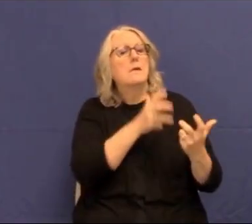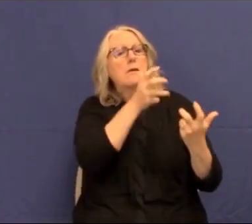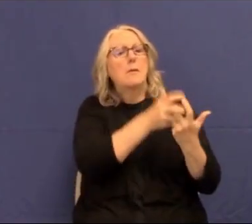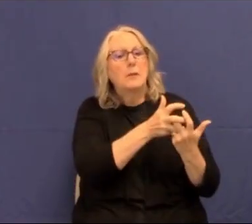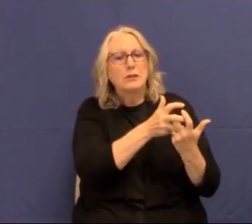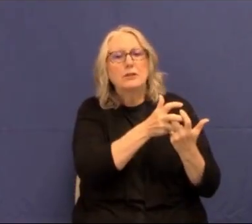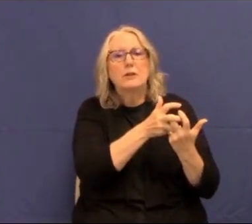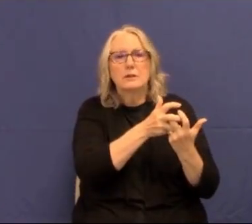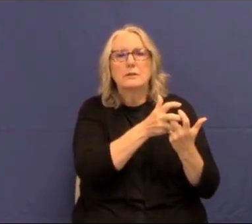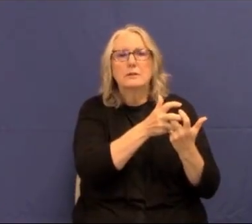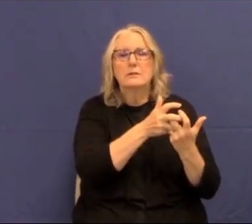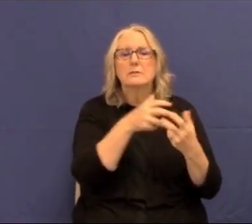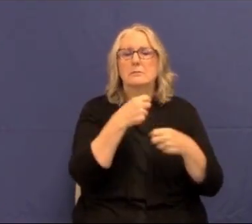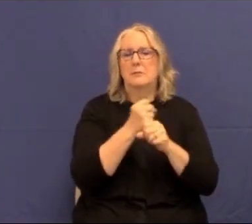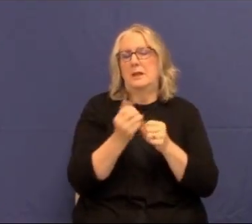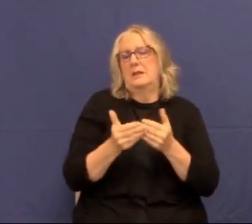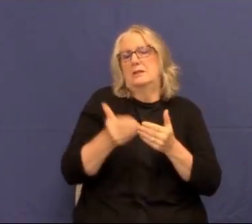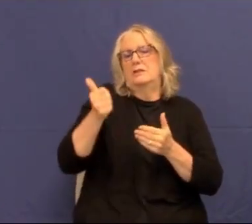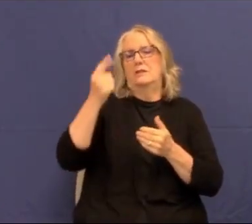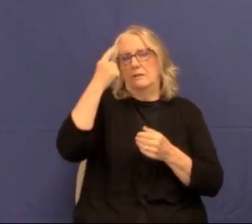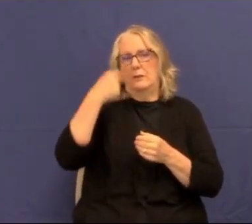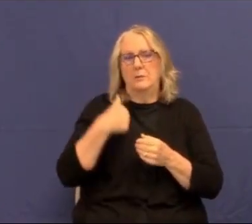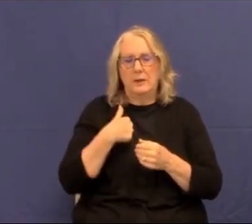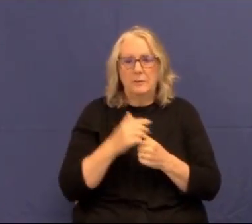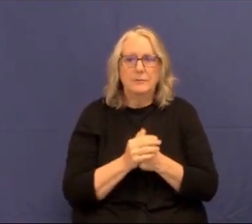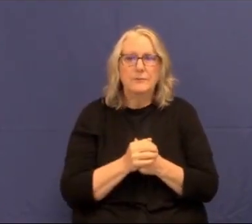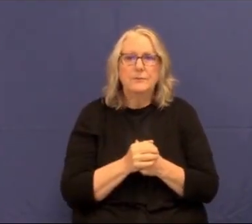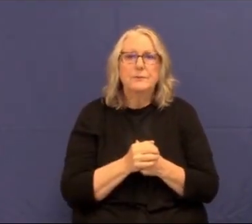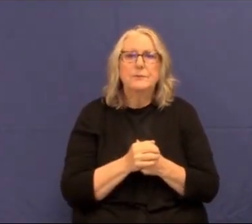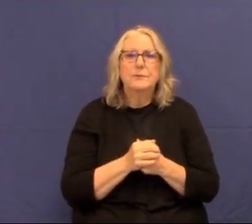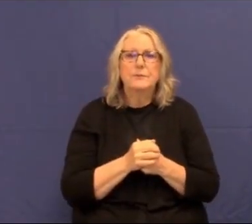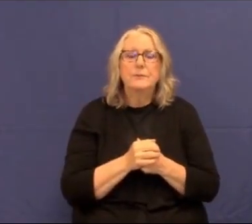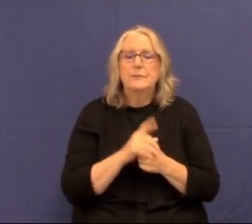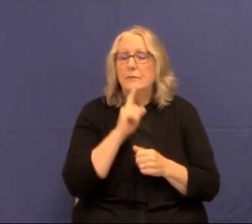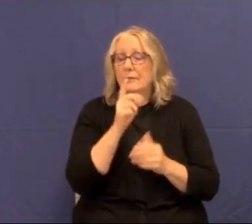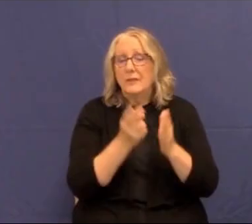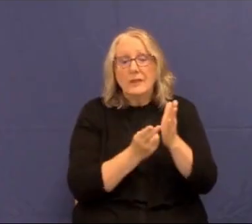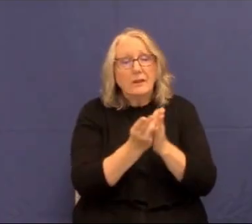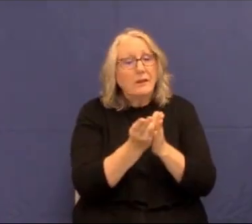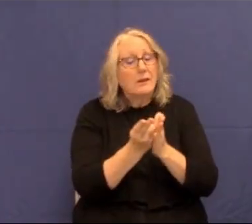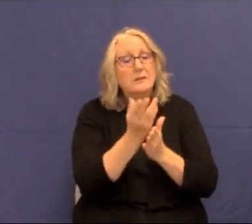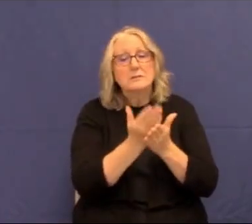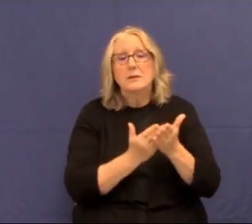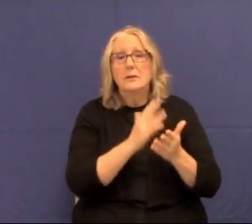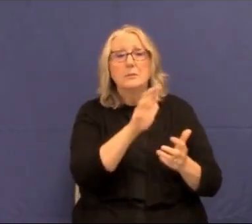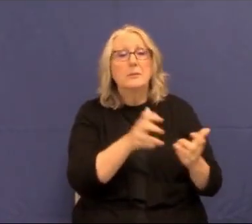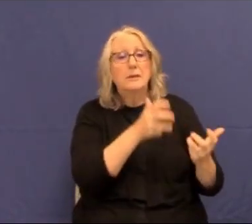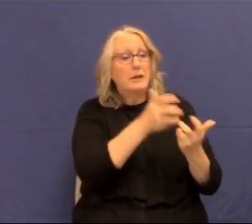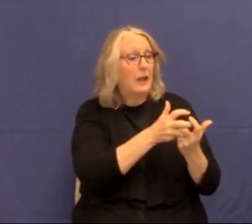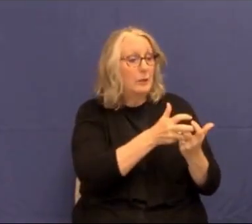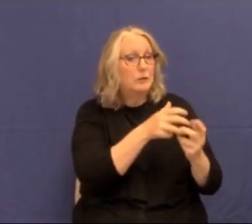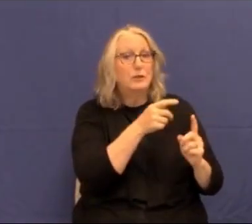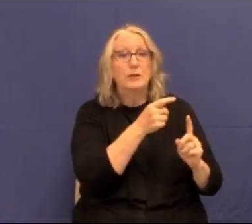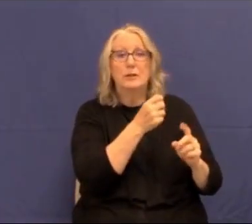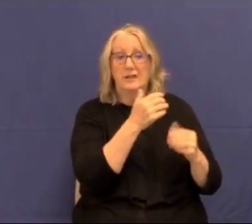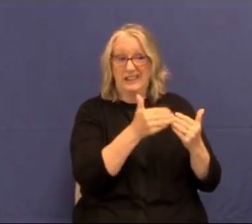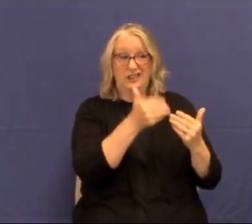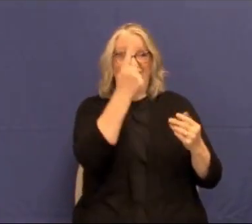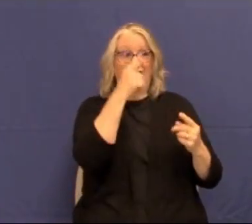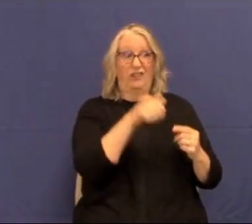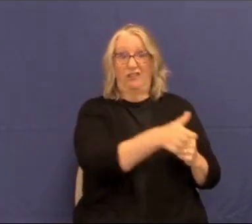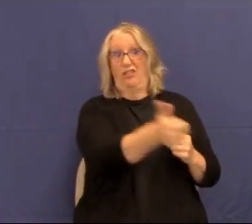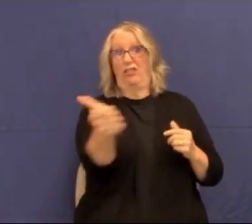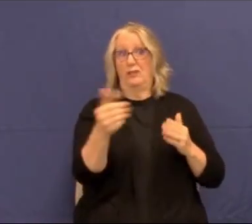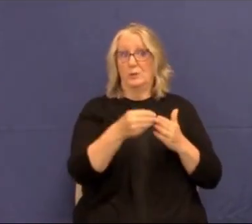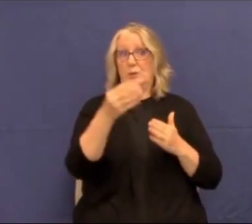sort of the list of accommodations just to make things a little bit easier for me. And honestly, some of the accommodations might make things easier for the